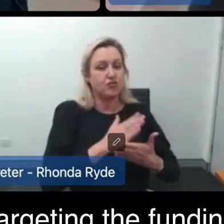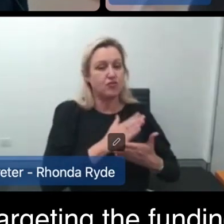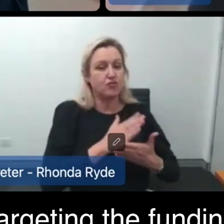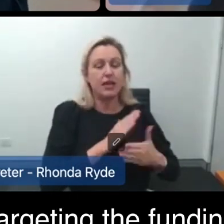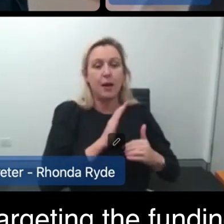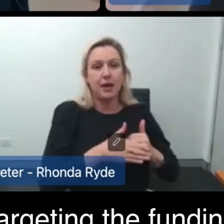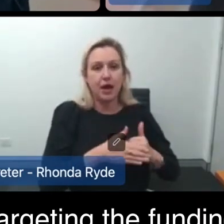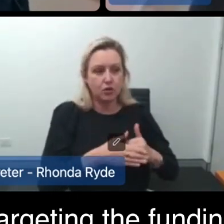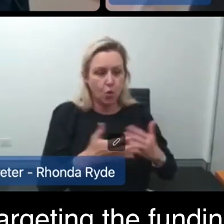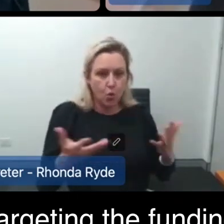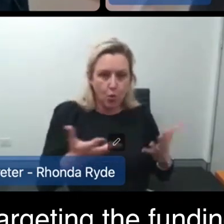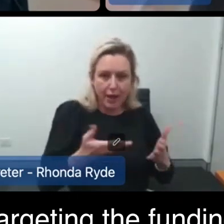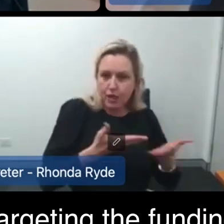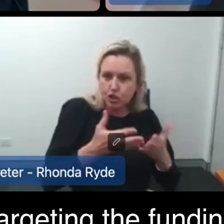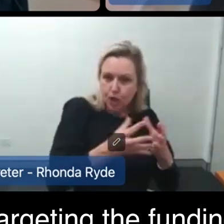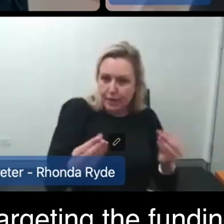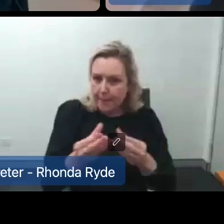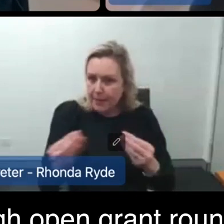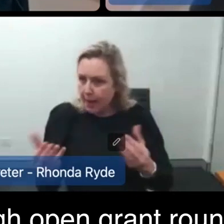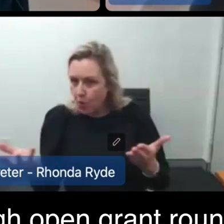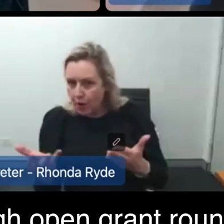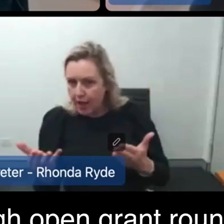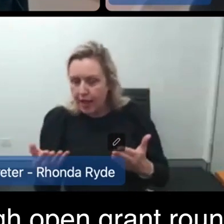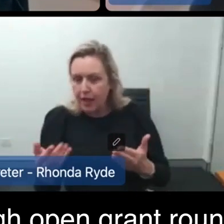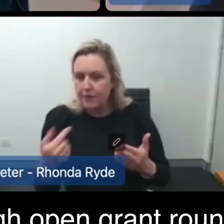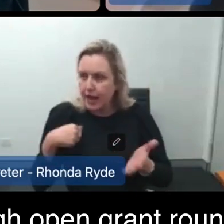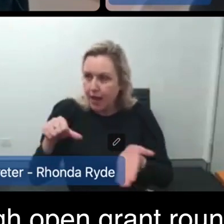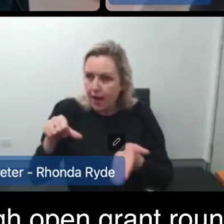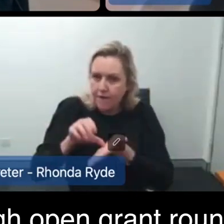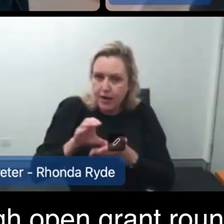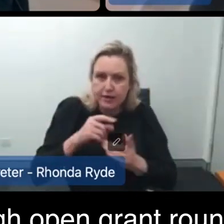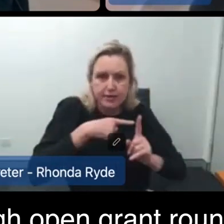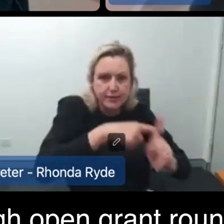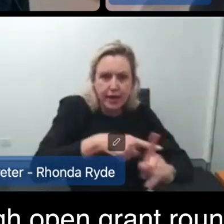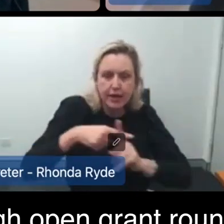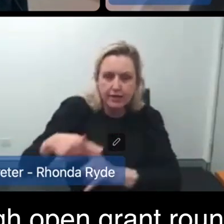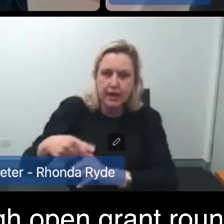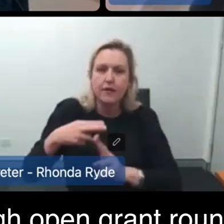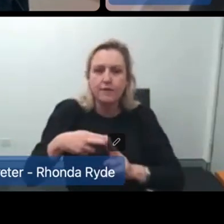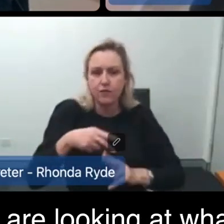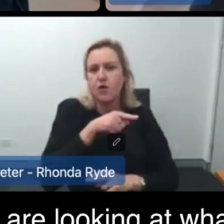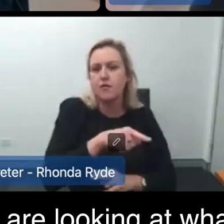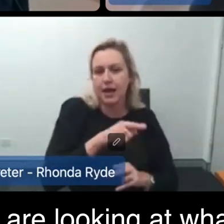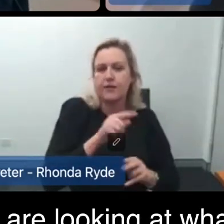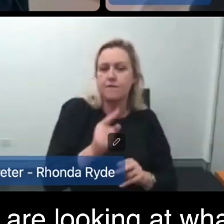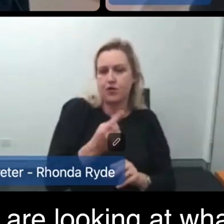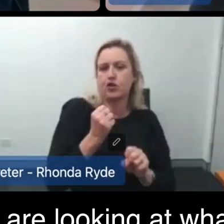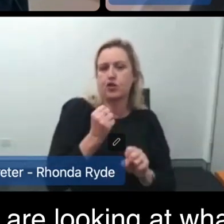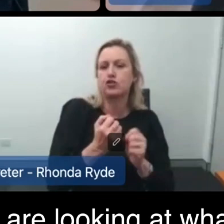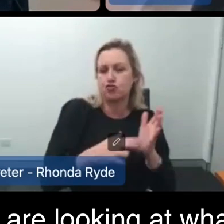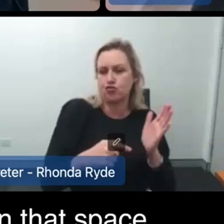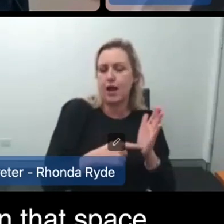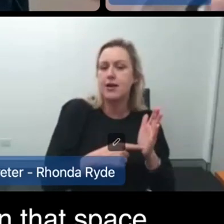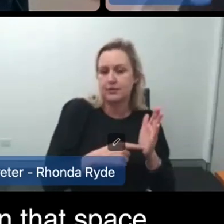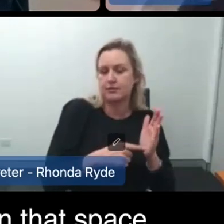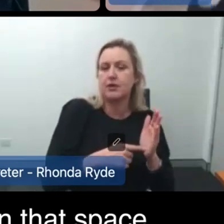where those service gaps exist and targeting the funding that we do have available through open grant rounds. And as I mentioned before, we are looking